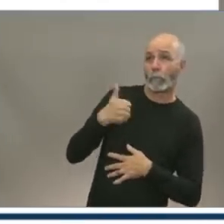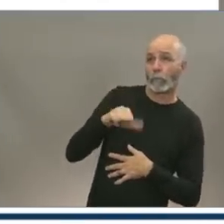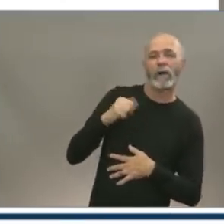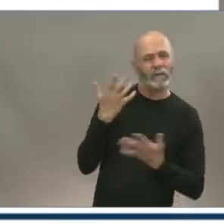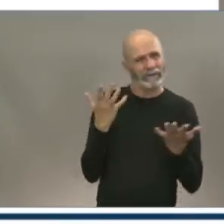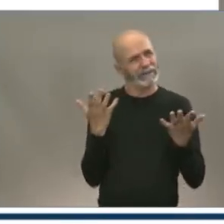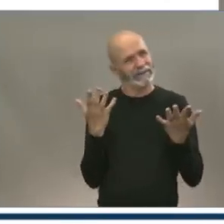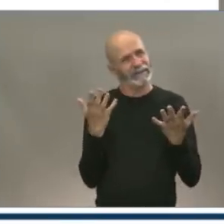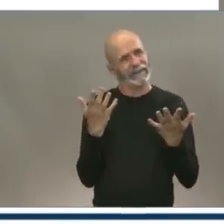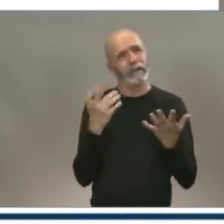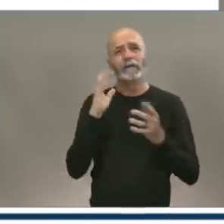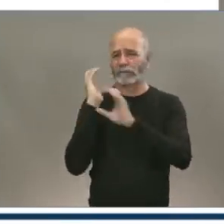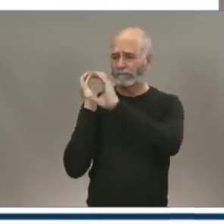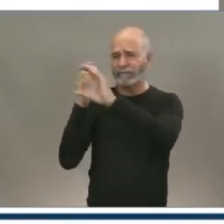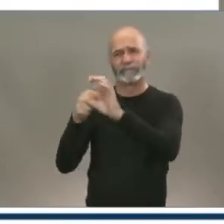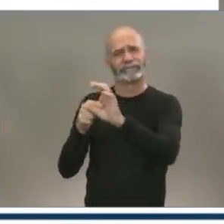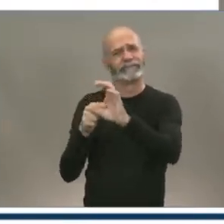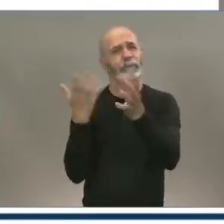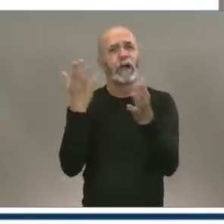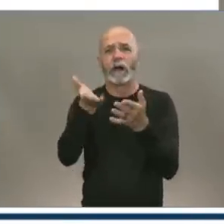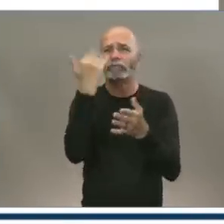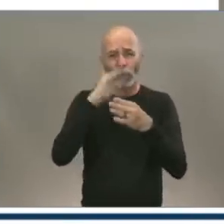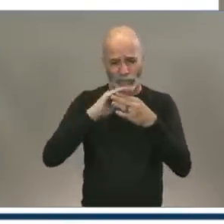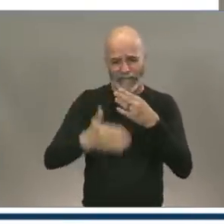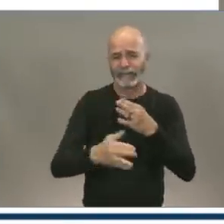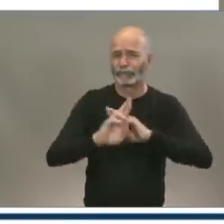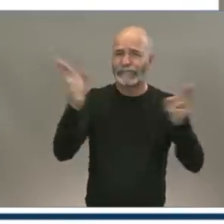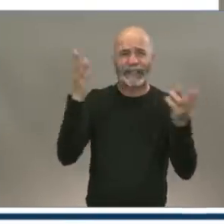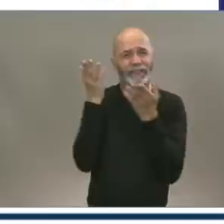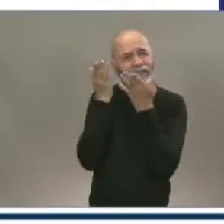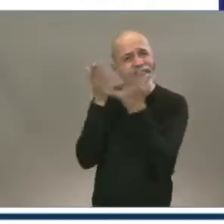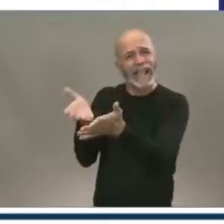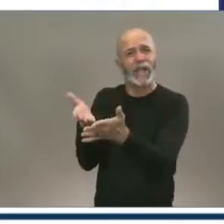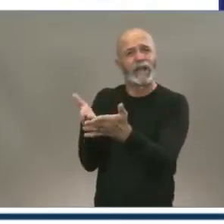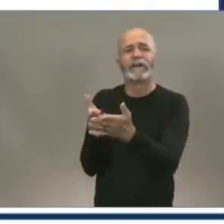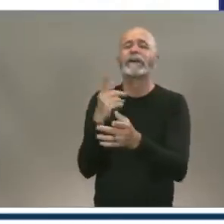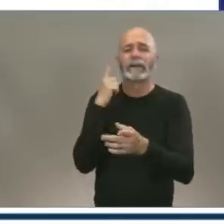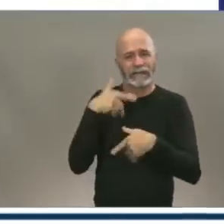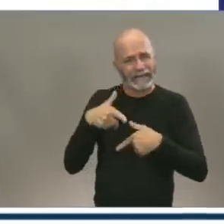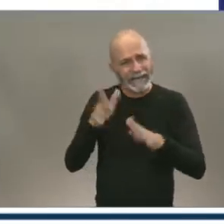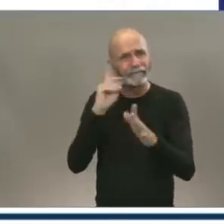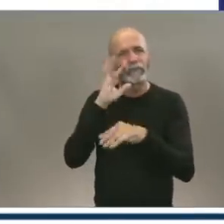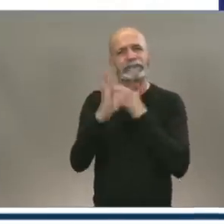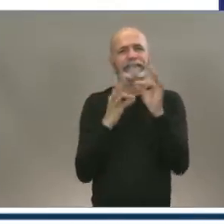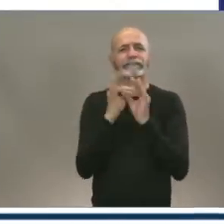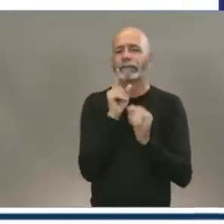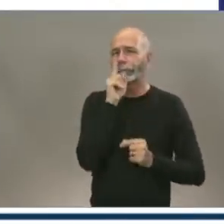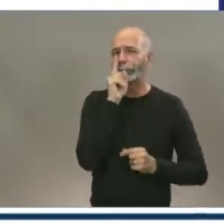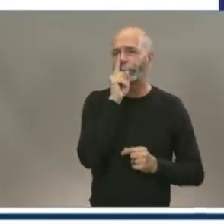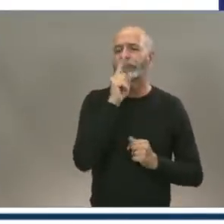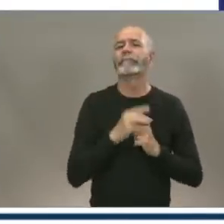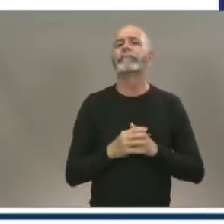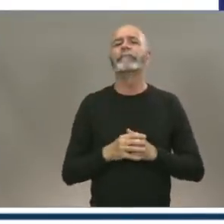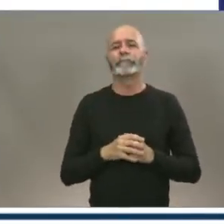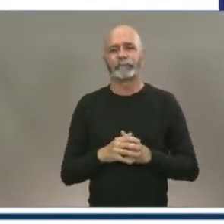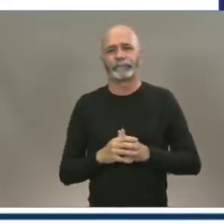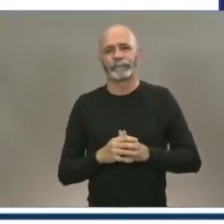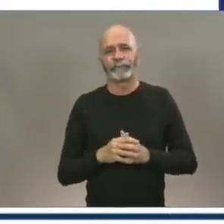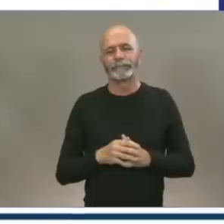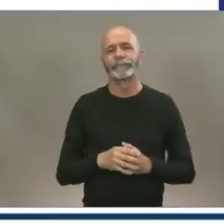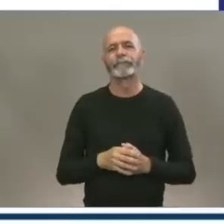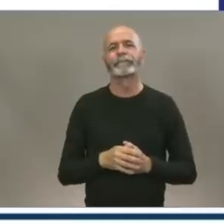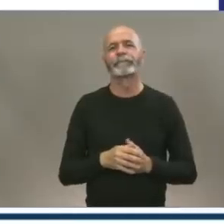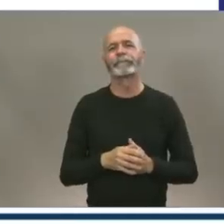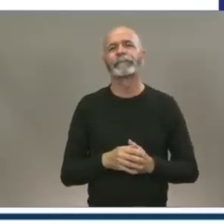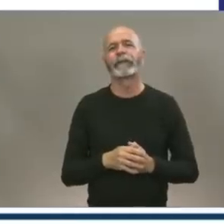those mobile vans this weekend, so come out and use it, please. Adrian, do you have a follow-up? Yes, I would like to know if